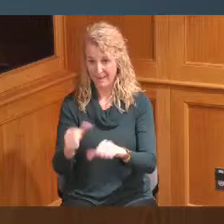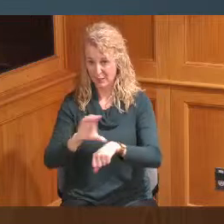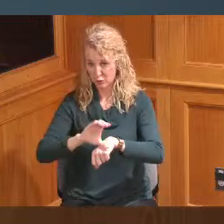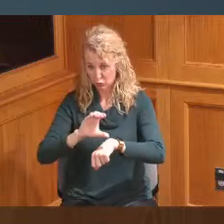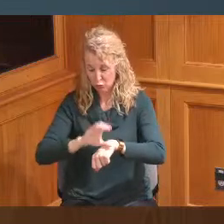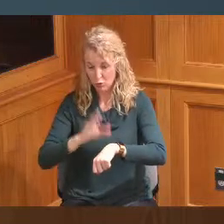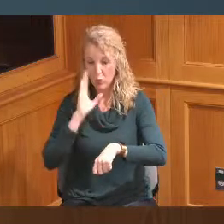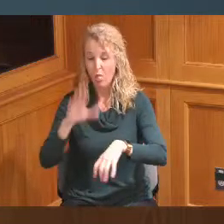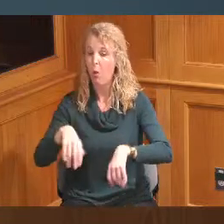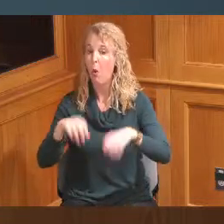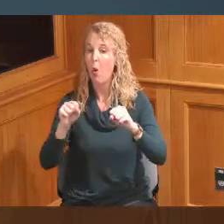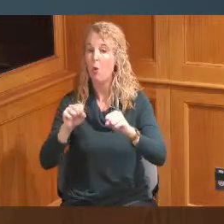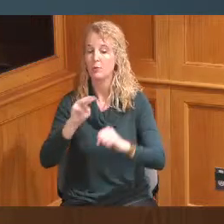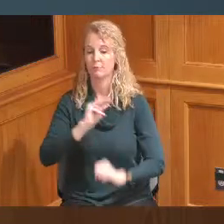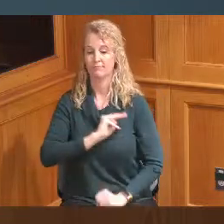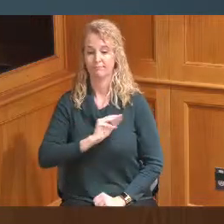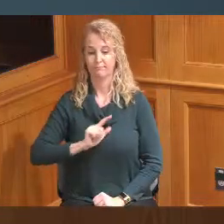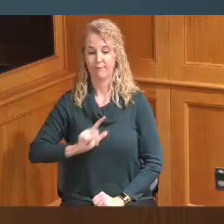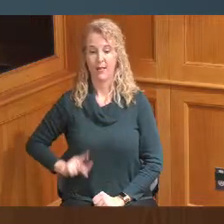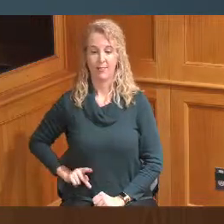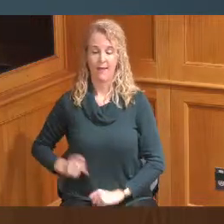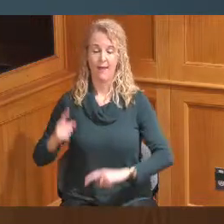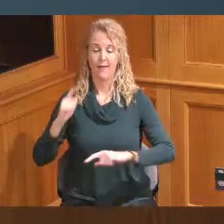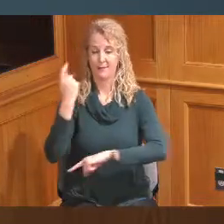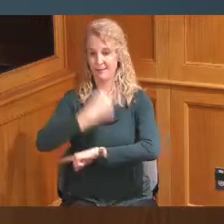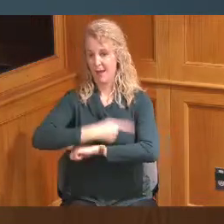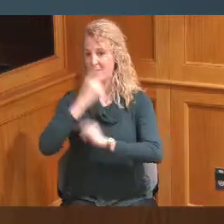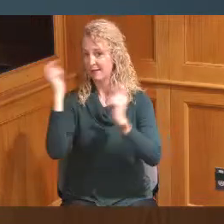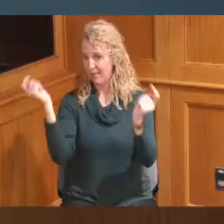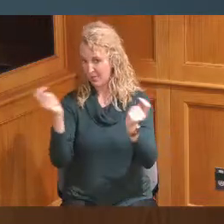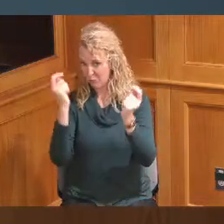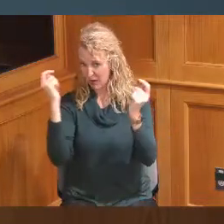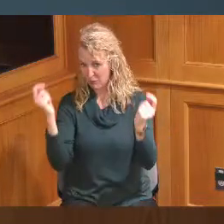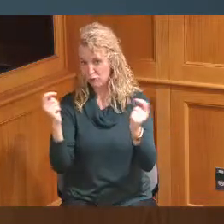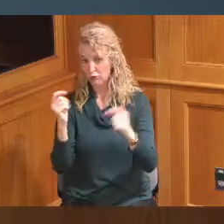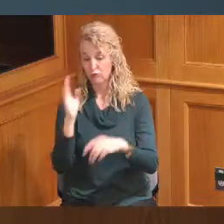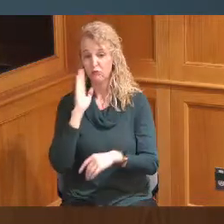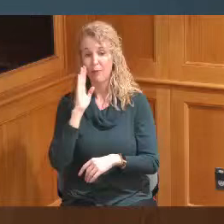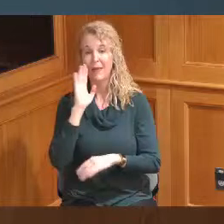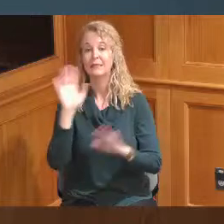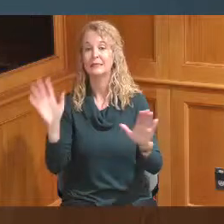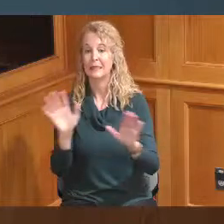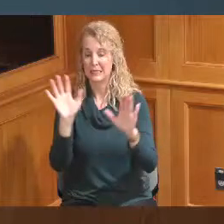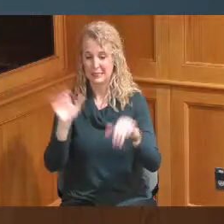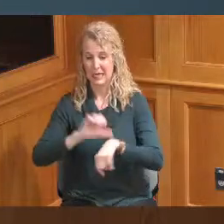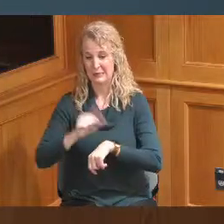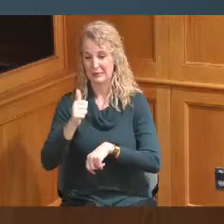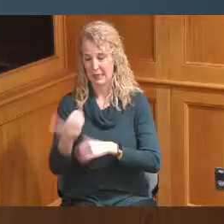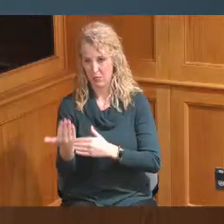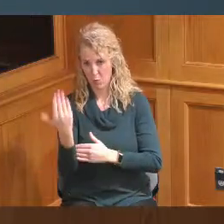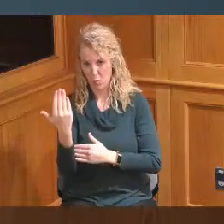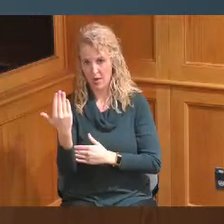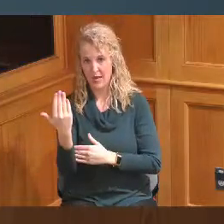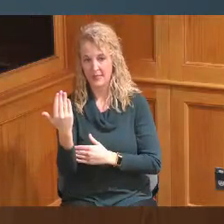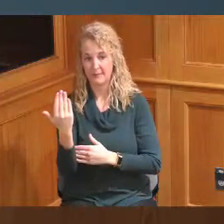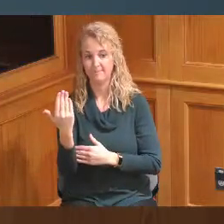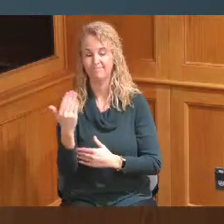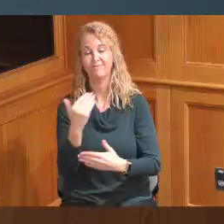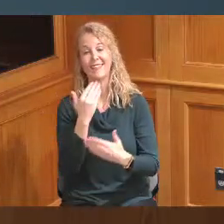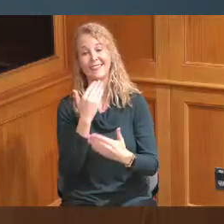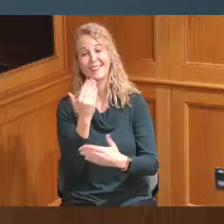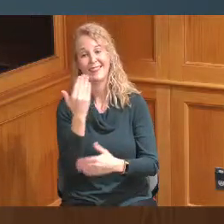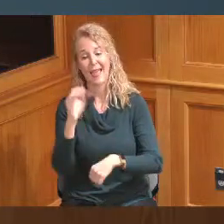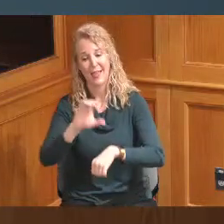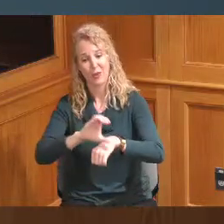will host their MLK celebration, and that's going to be on Sunday at 10 a.m., and I want to thank